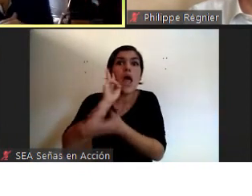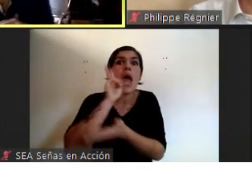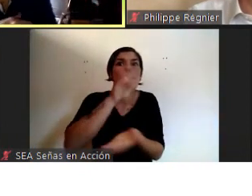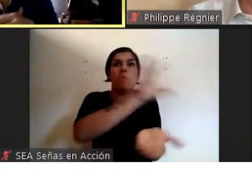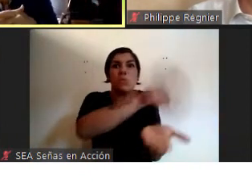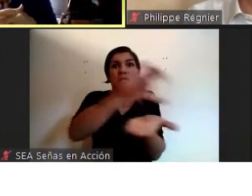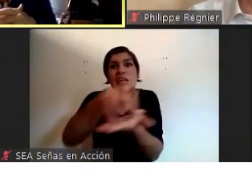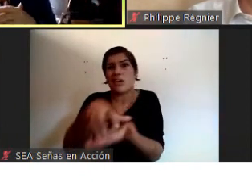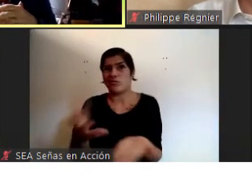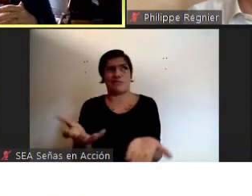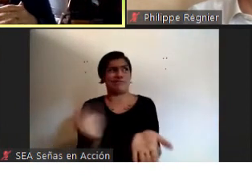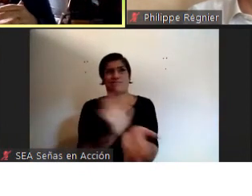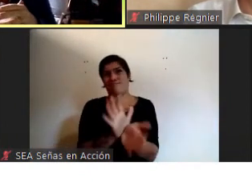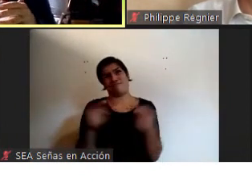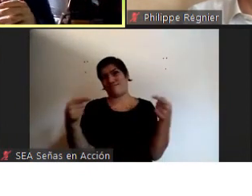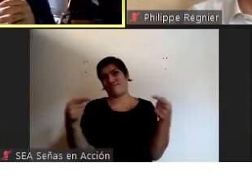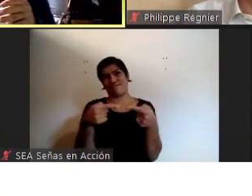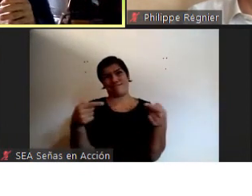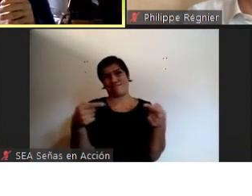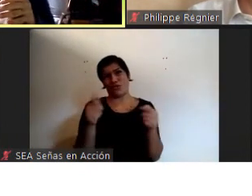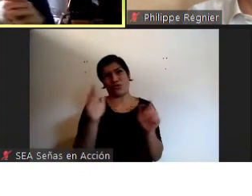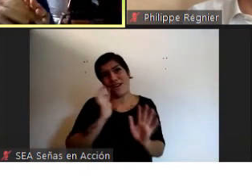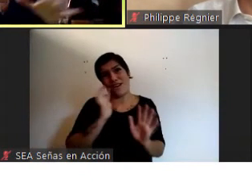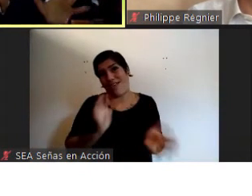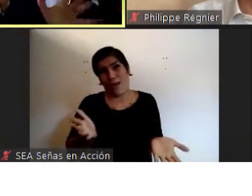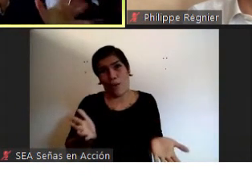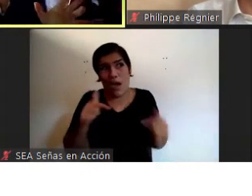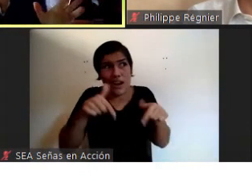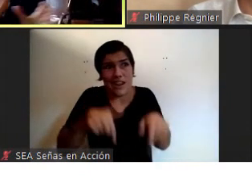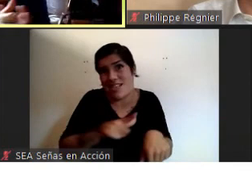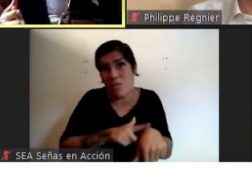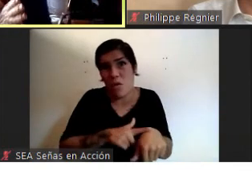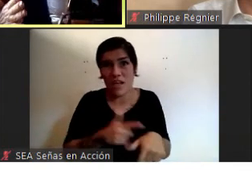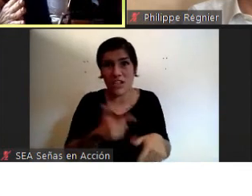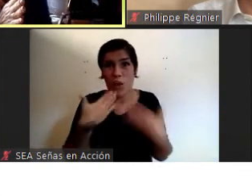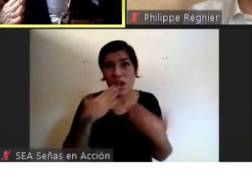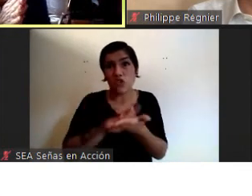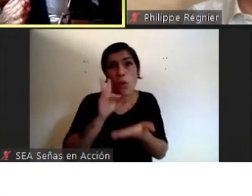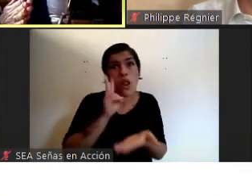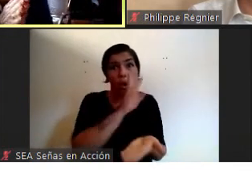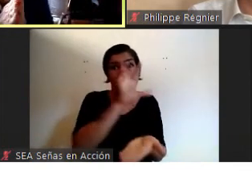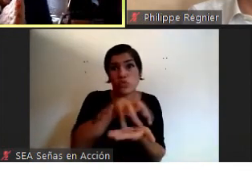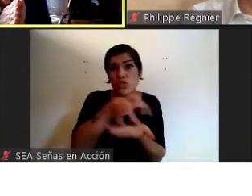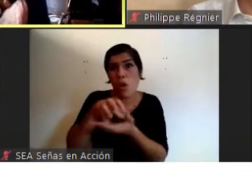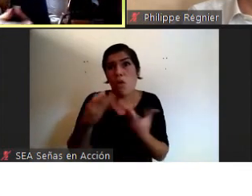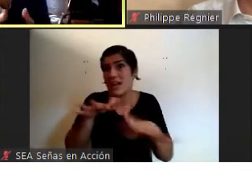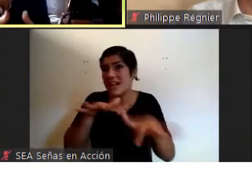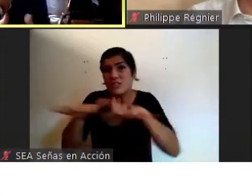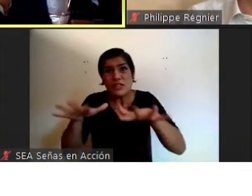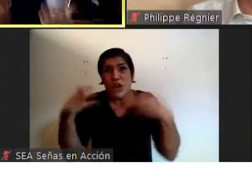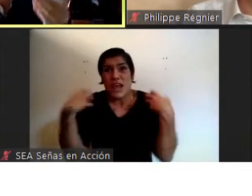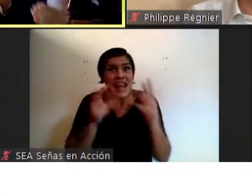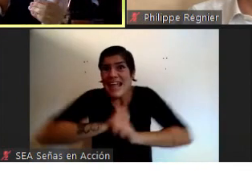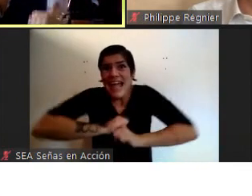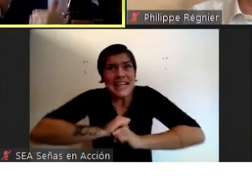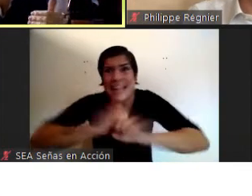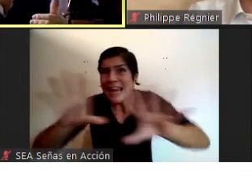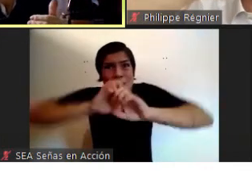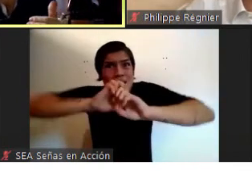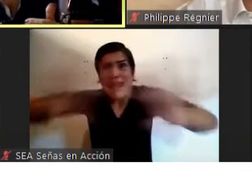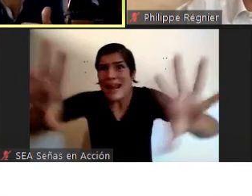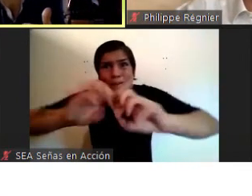a utopia for the time being. But even though we still don't know how the whole thing will